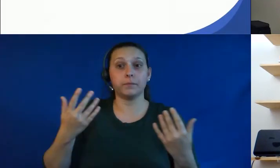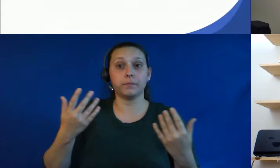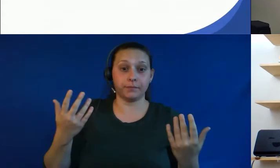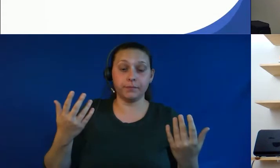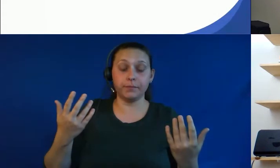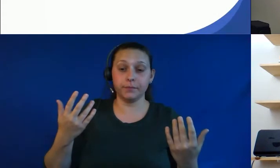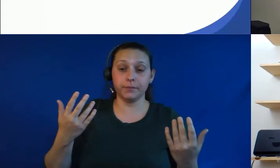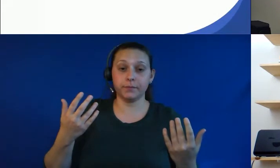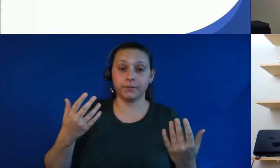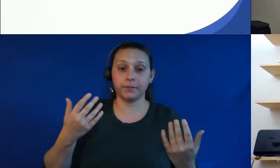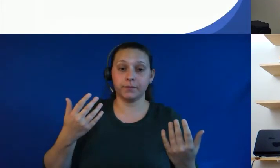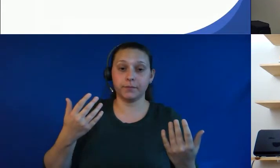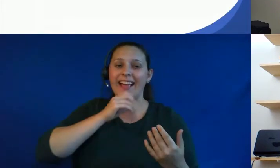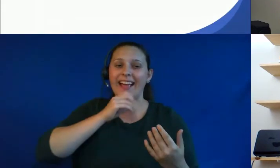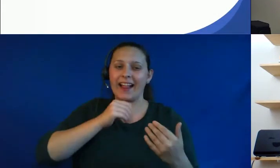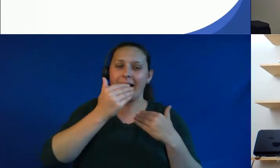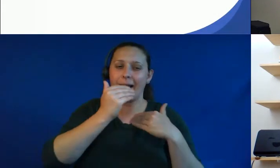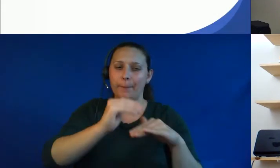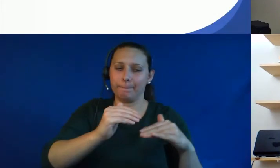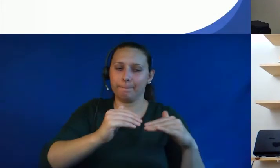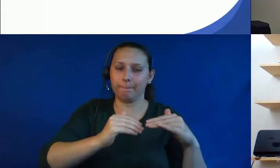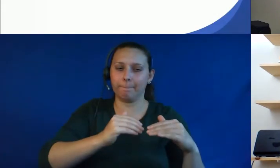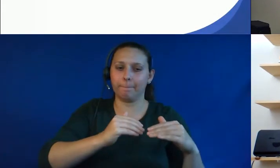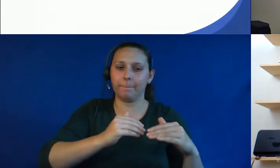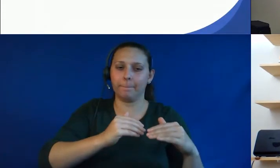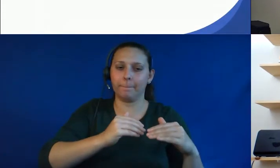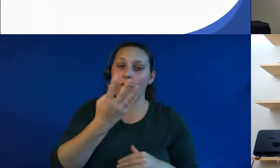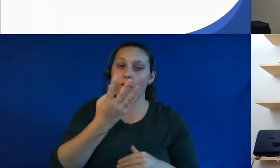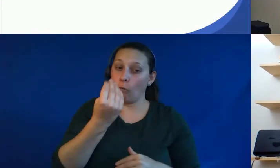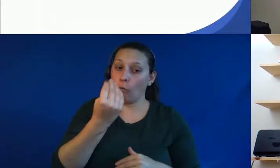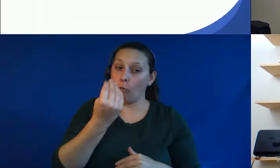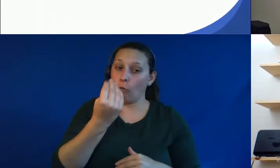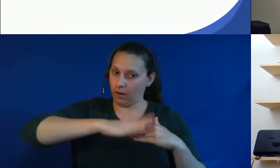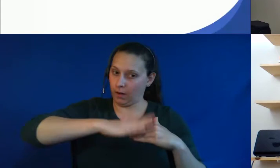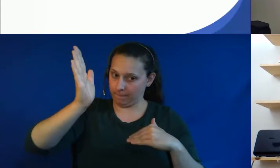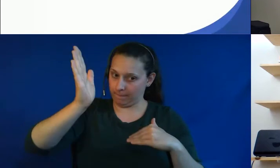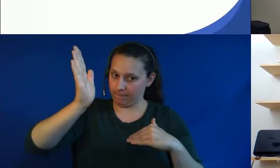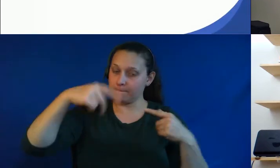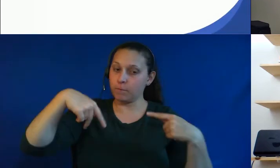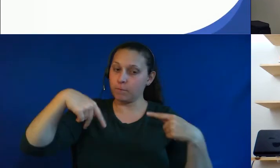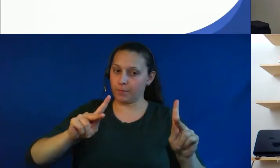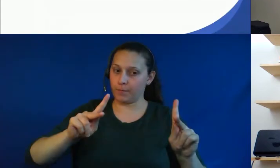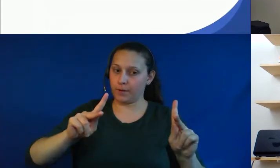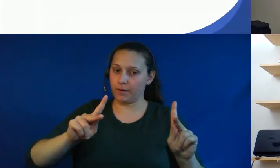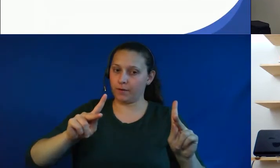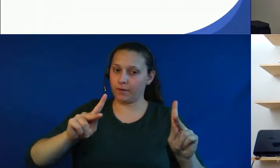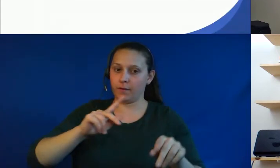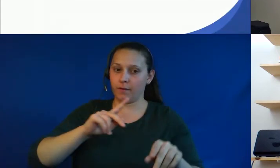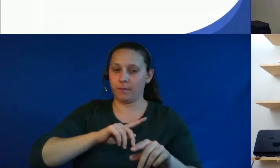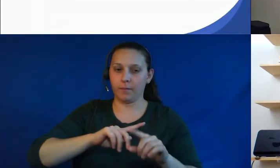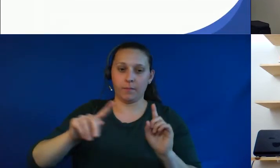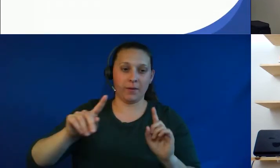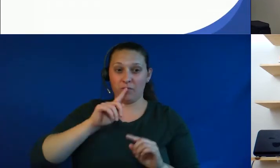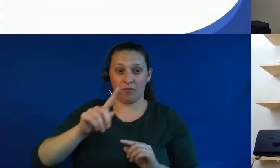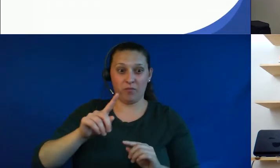an age limitation of 14 and up, and aside from that, there's no real diagnosis limitation. All